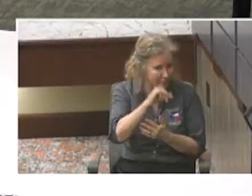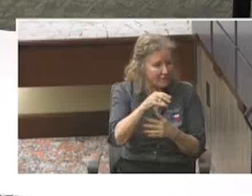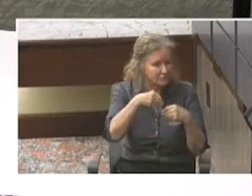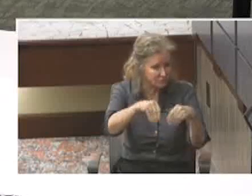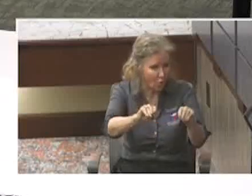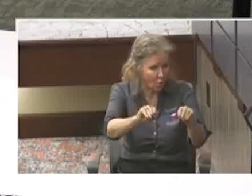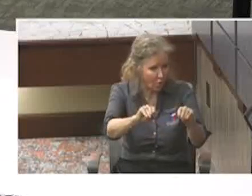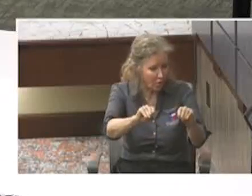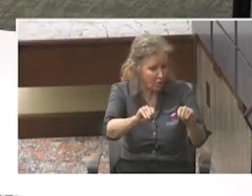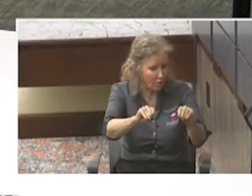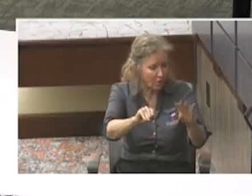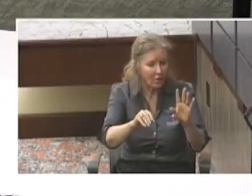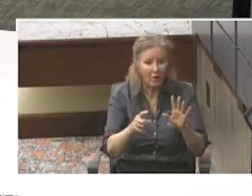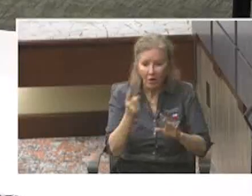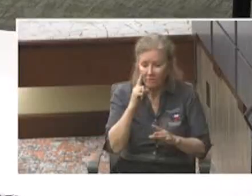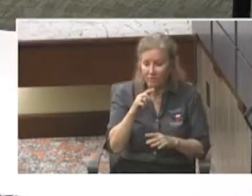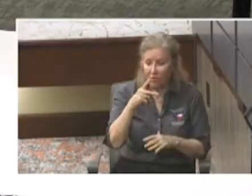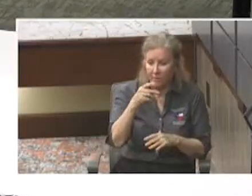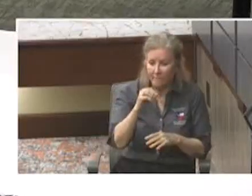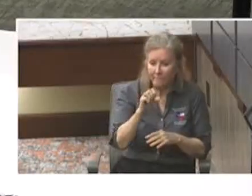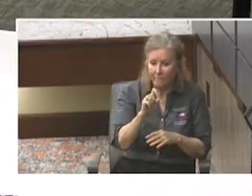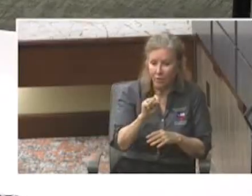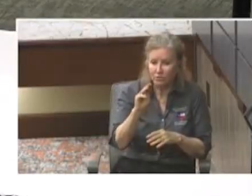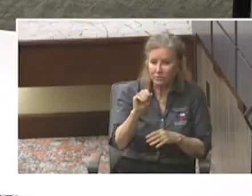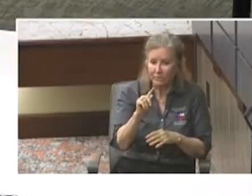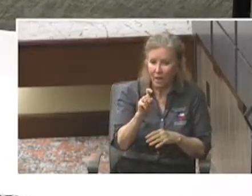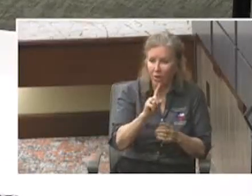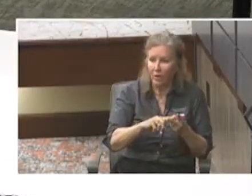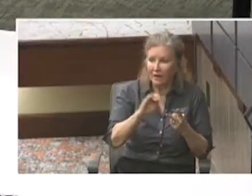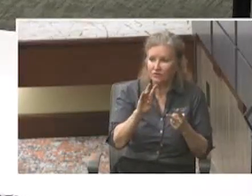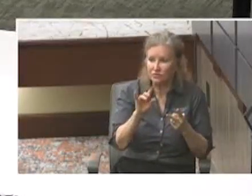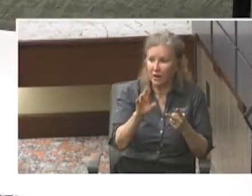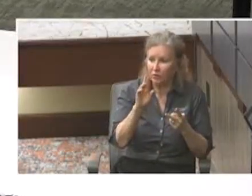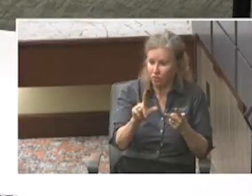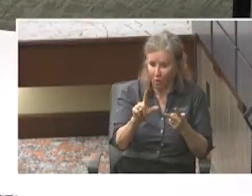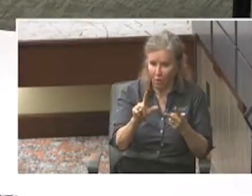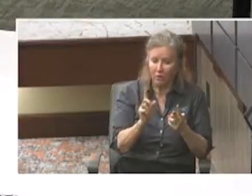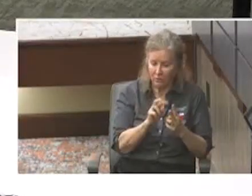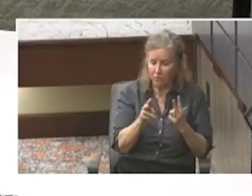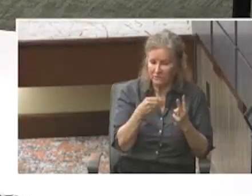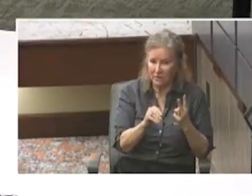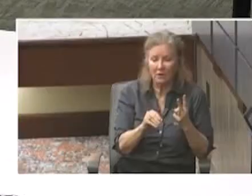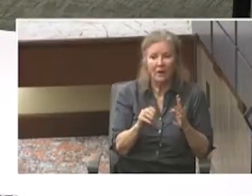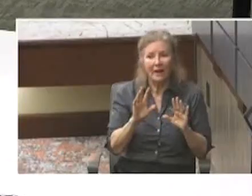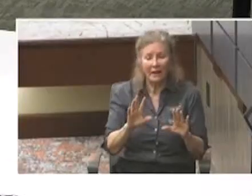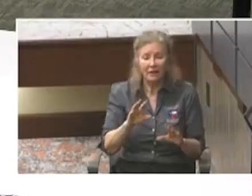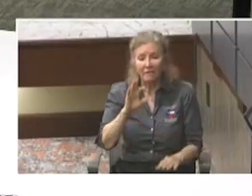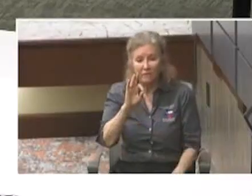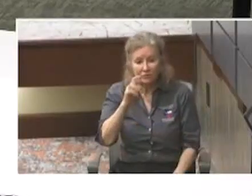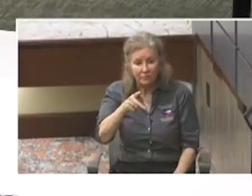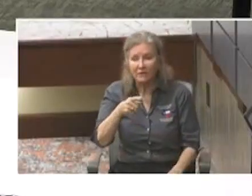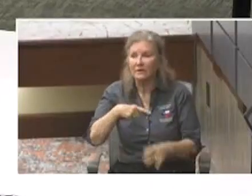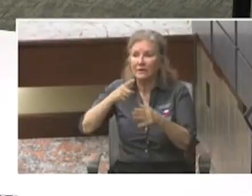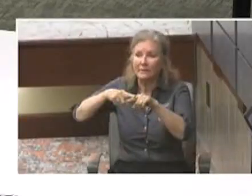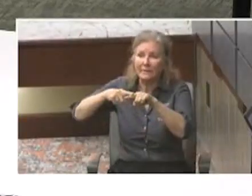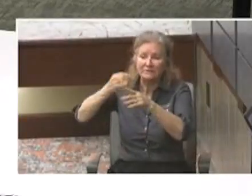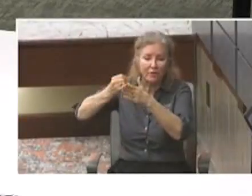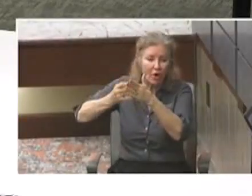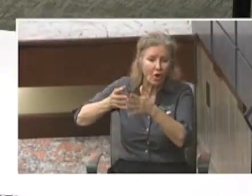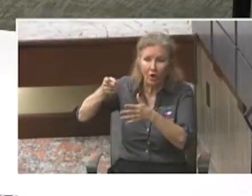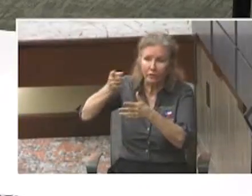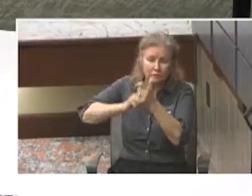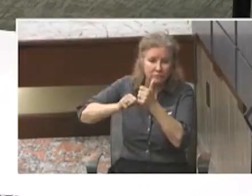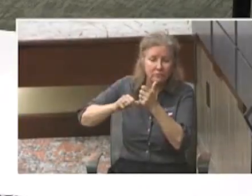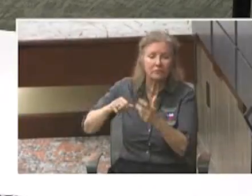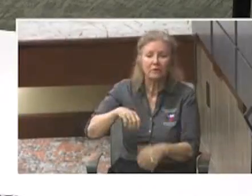for the Post Malone Jelly Roll concert. And at Foster Pavilion, it is artist-dependent. Like, for example, Forrest